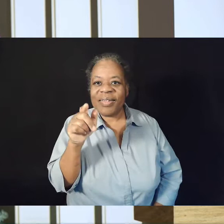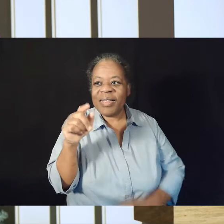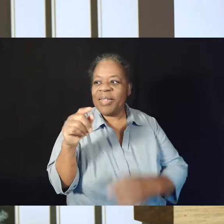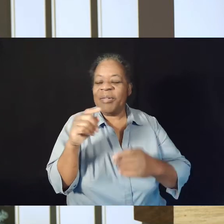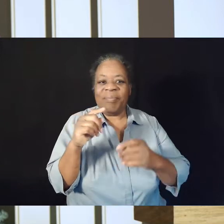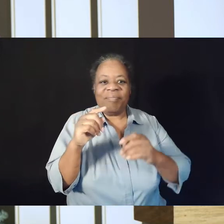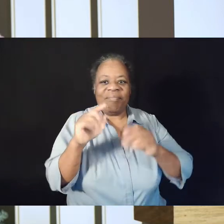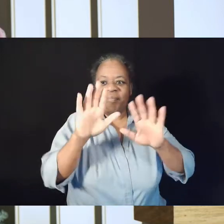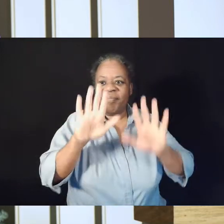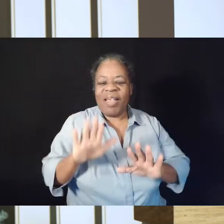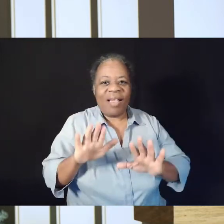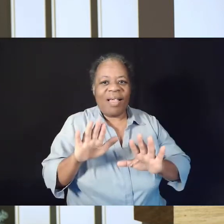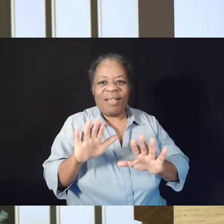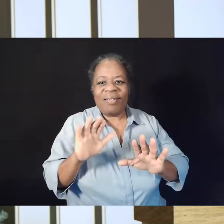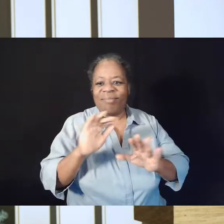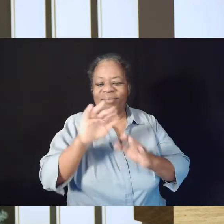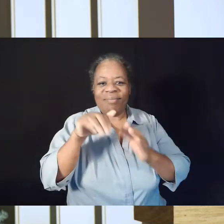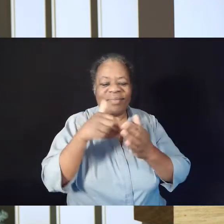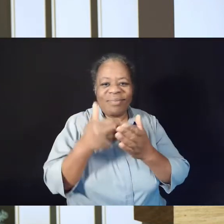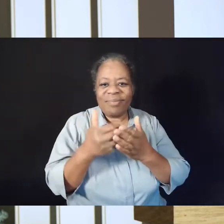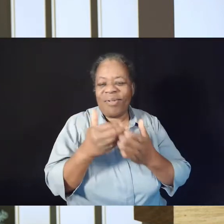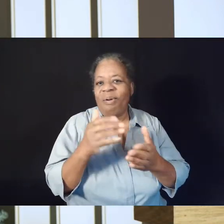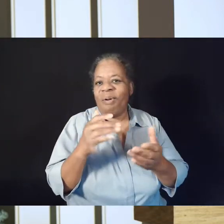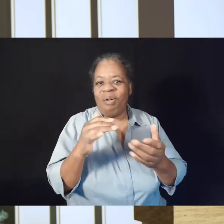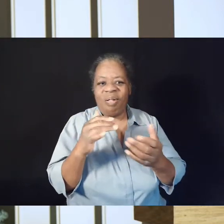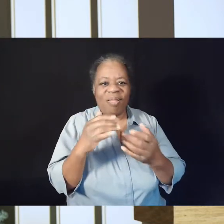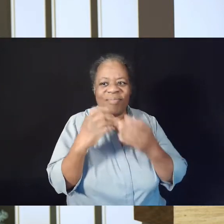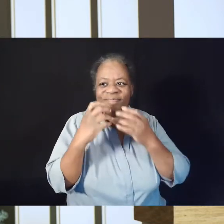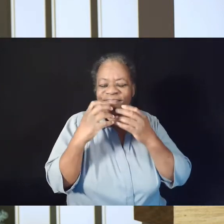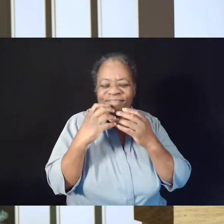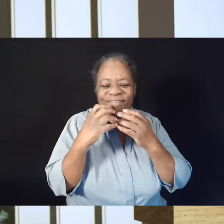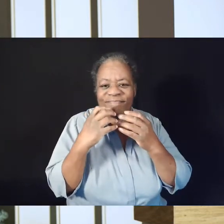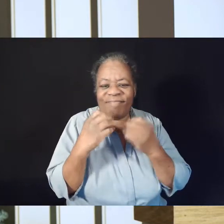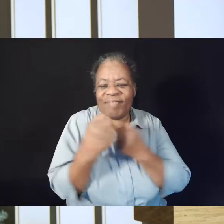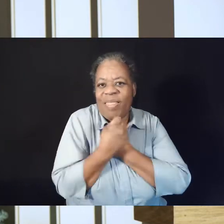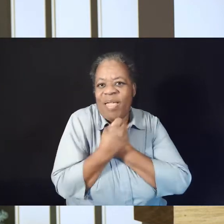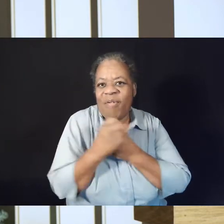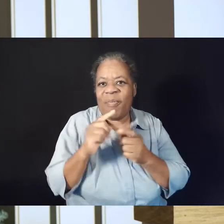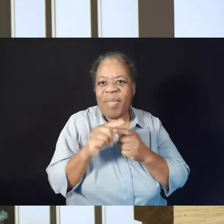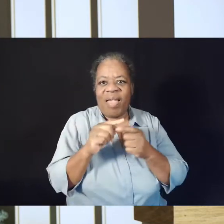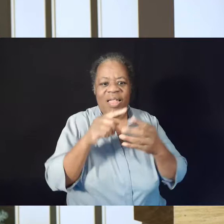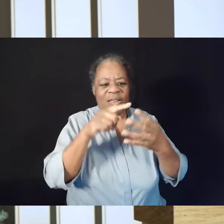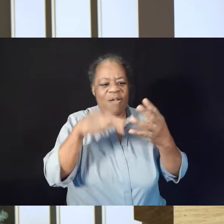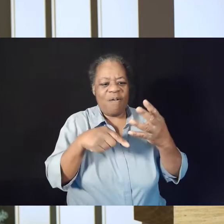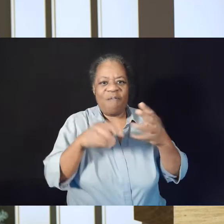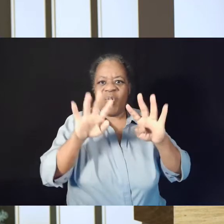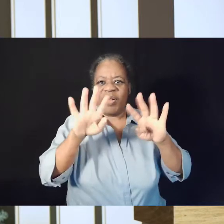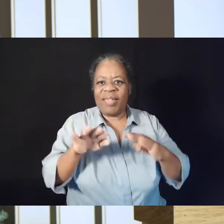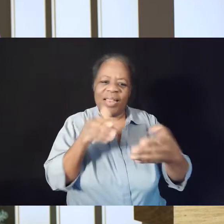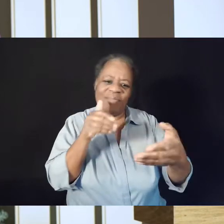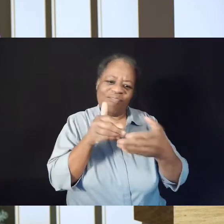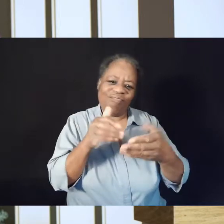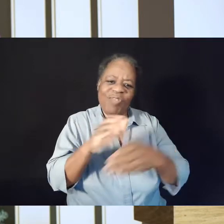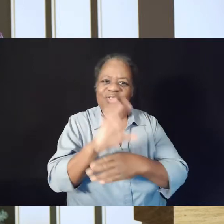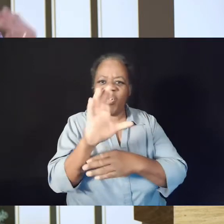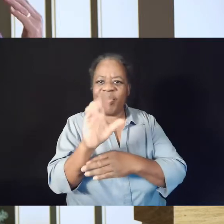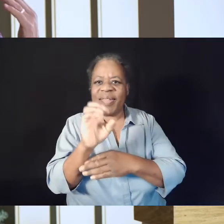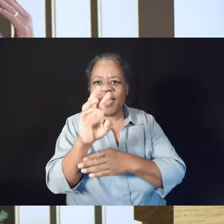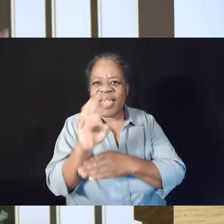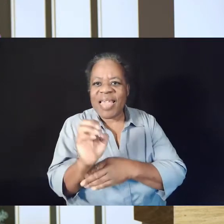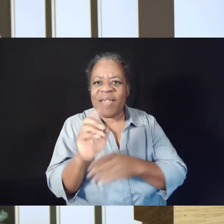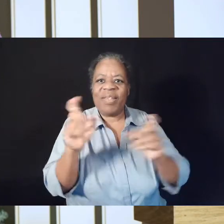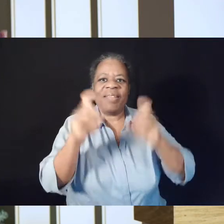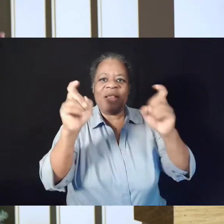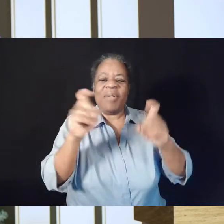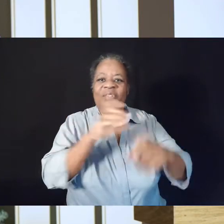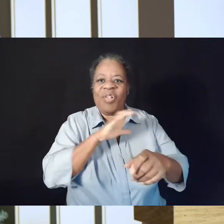Grace, but there is something special about these four Sundays leading up to Christmas Eve and the celebration of Christ's birth. I look forward